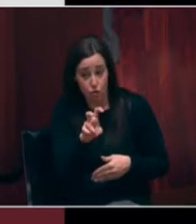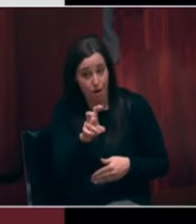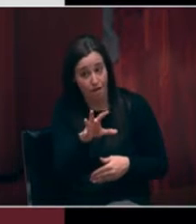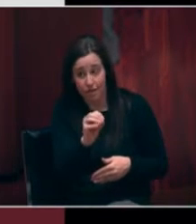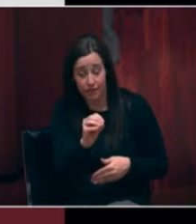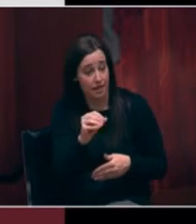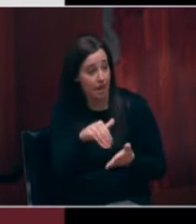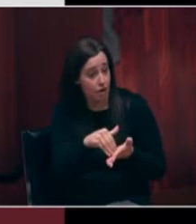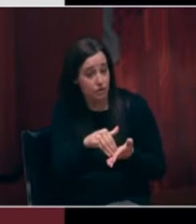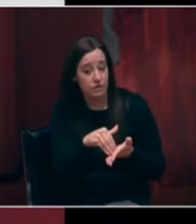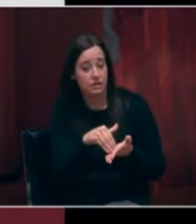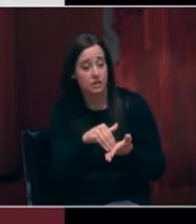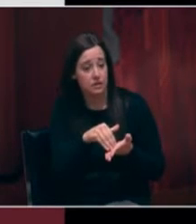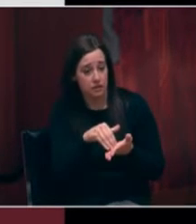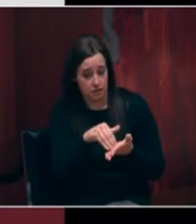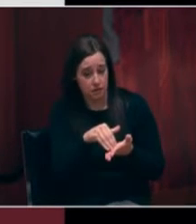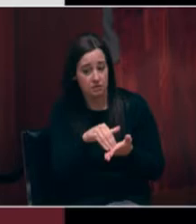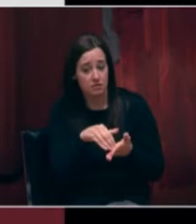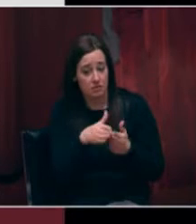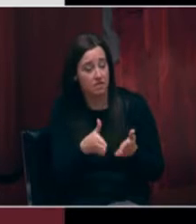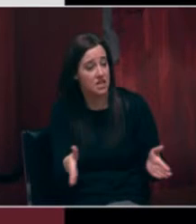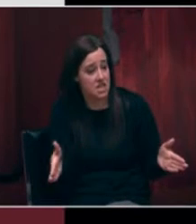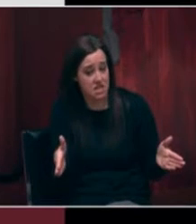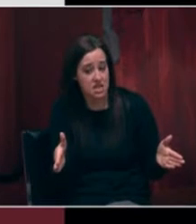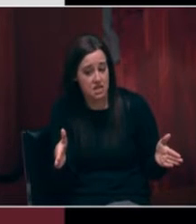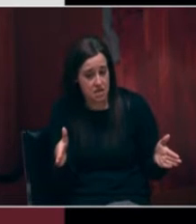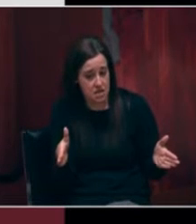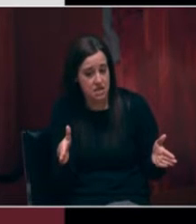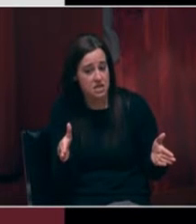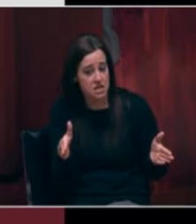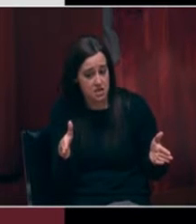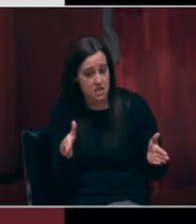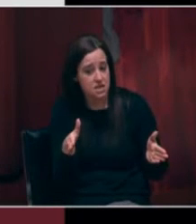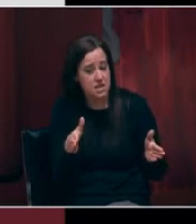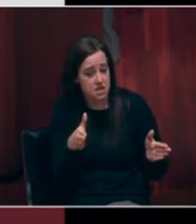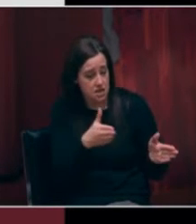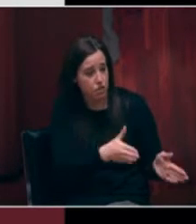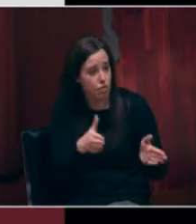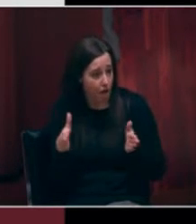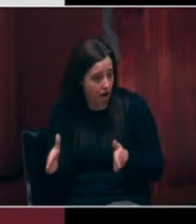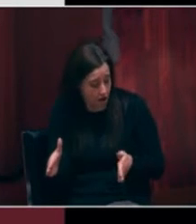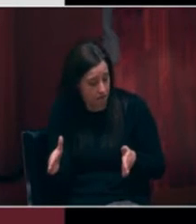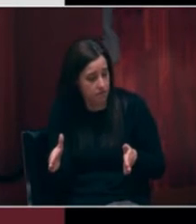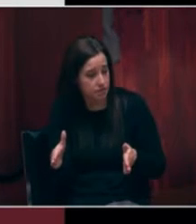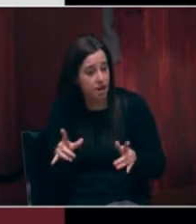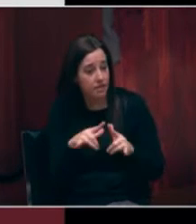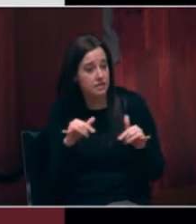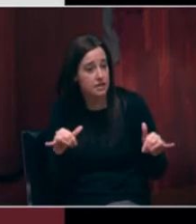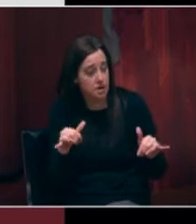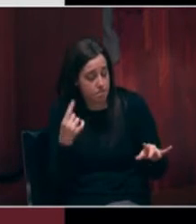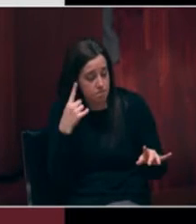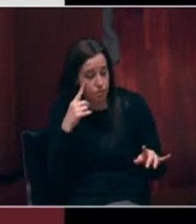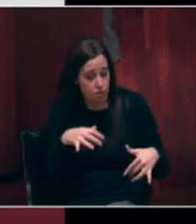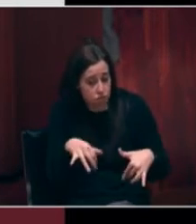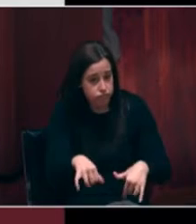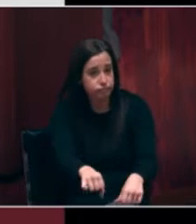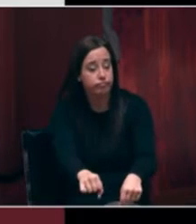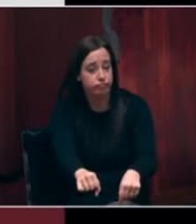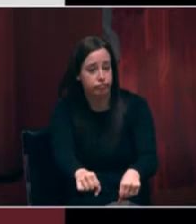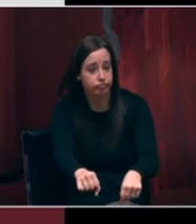feet. So we recovered, in essence, two bays. And at the same time, we took possession